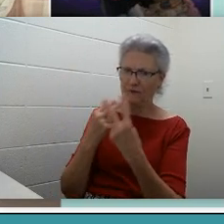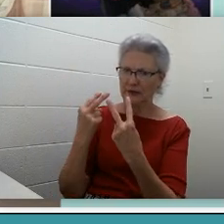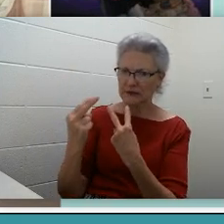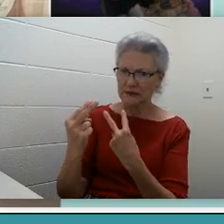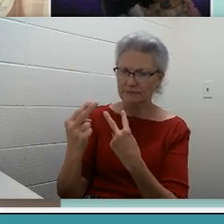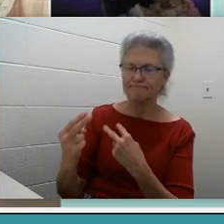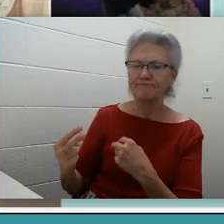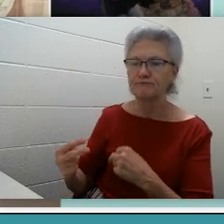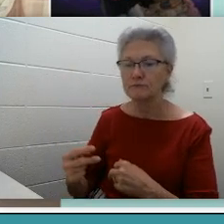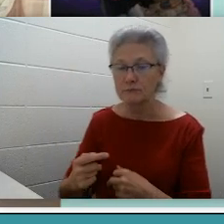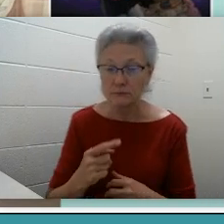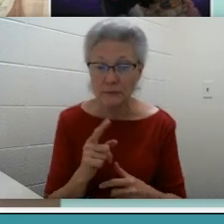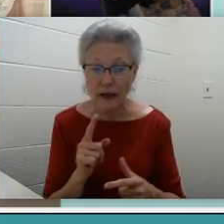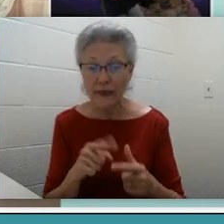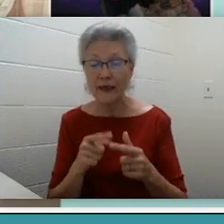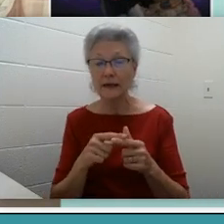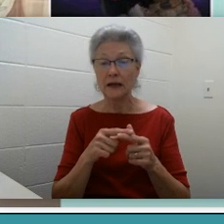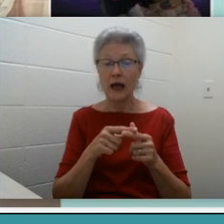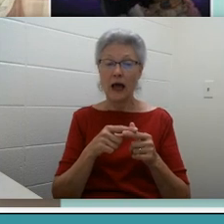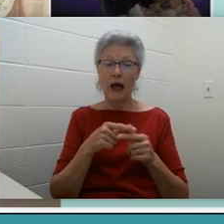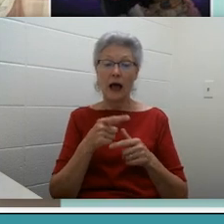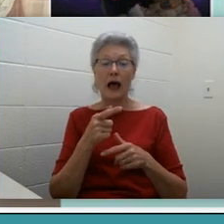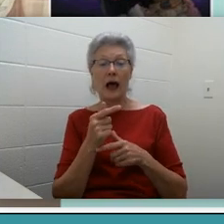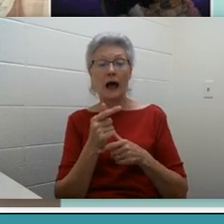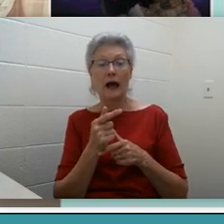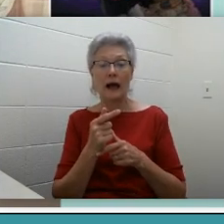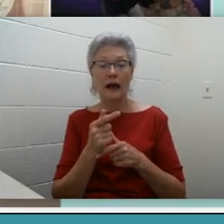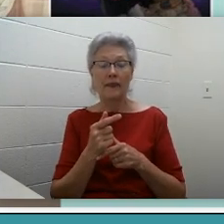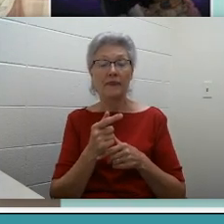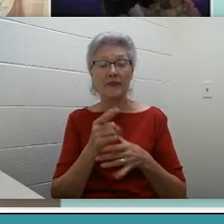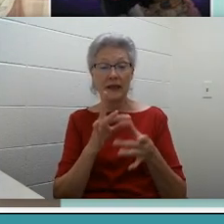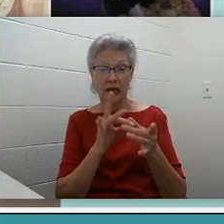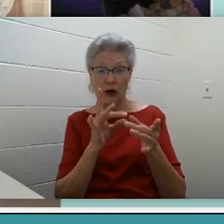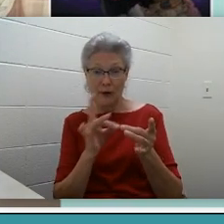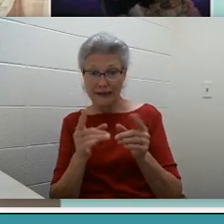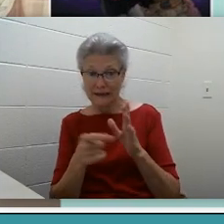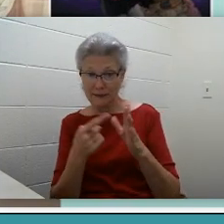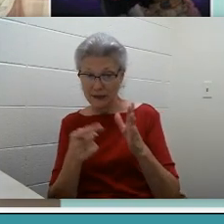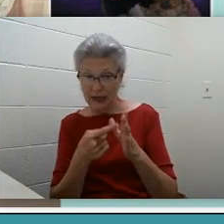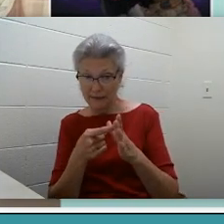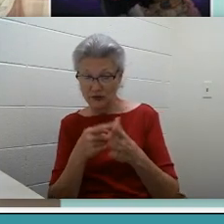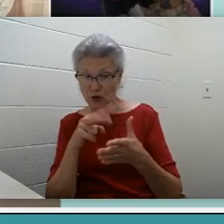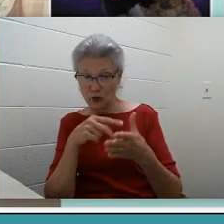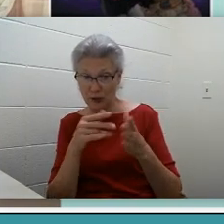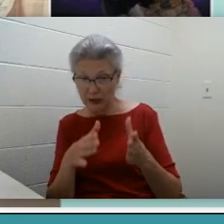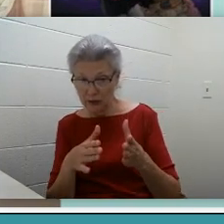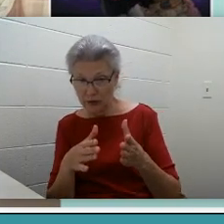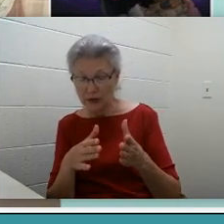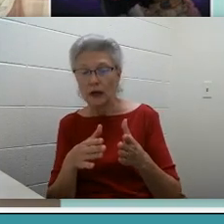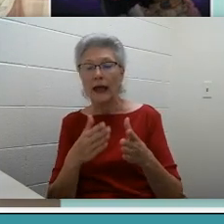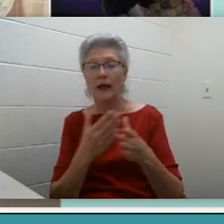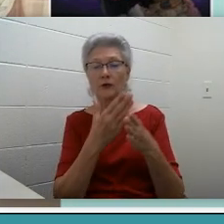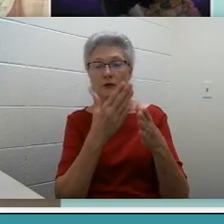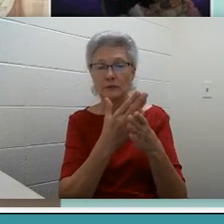passage, from chapter 3, sometimes interrupts the storytelling, addressing the reader directly.